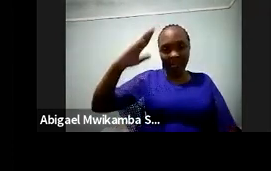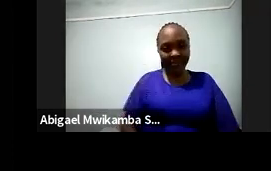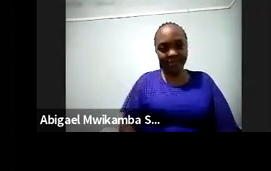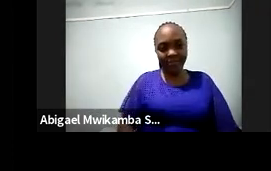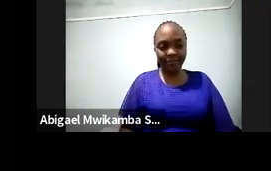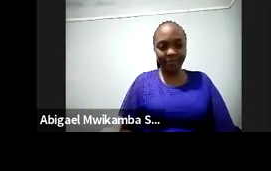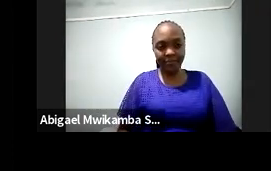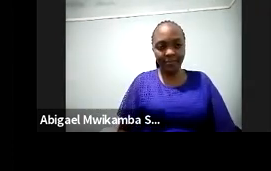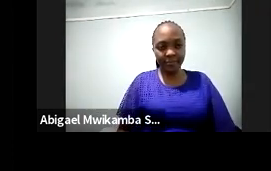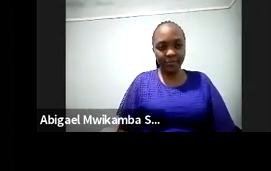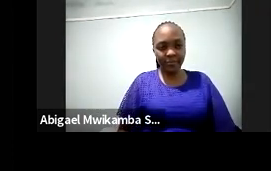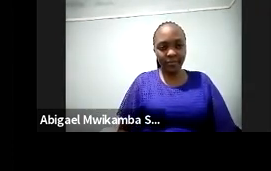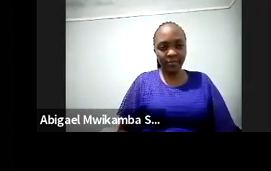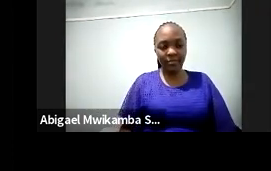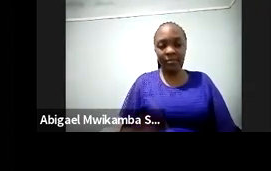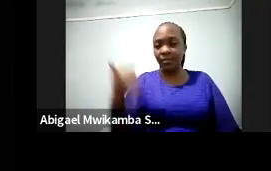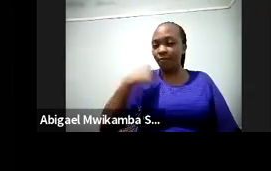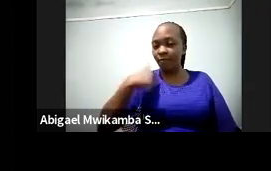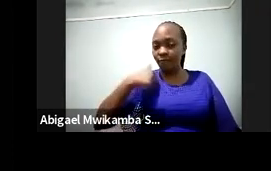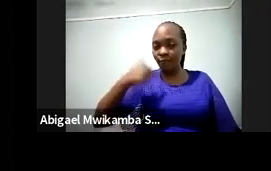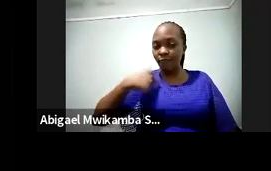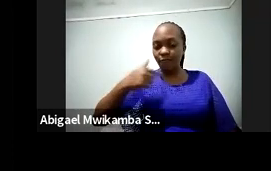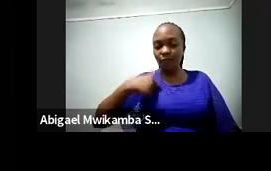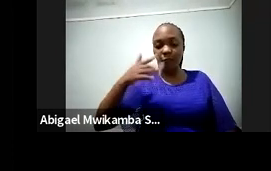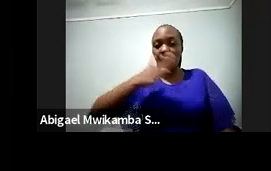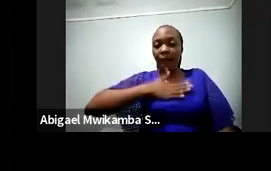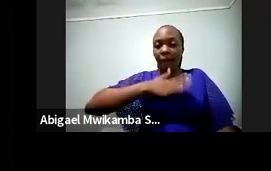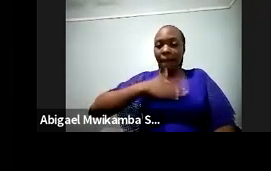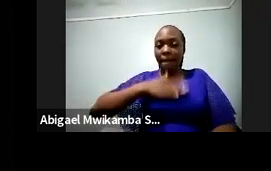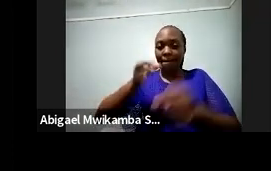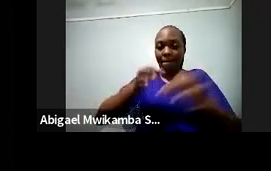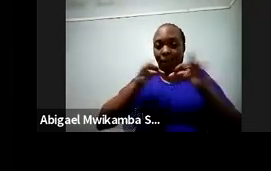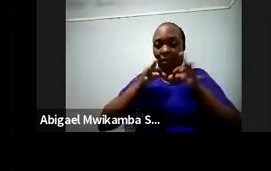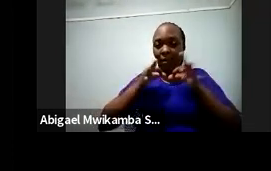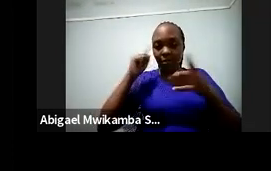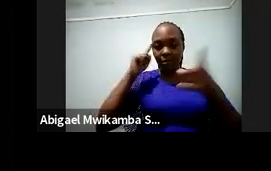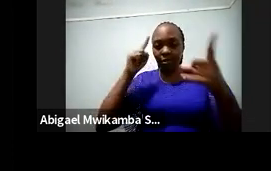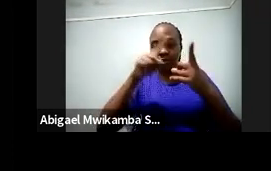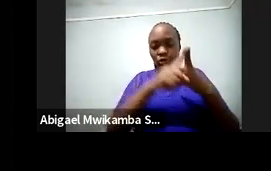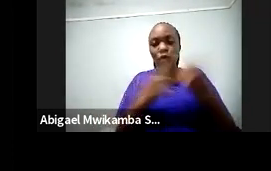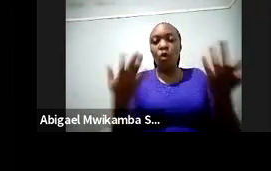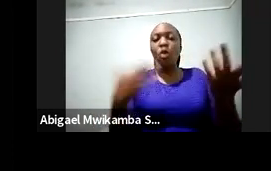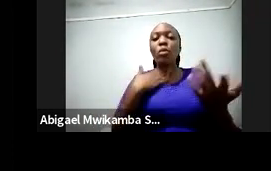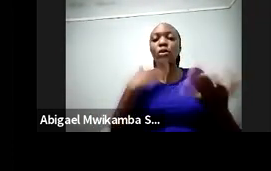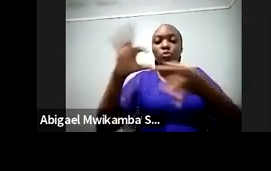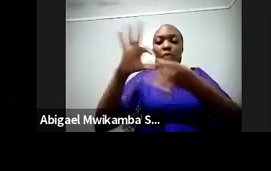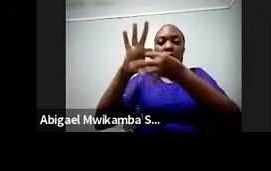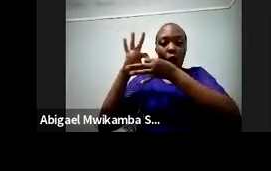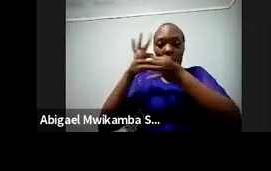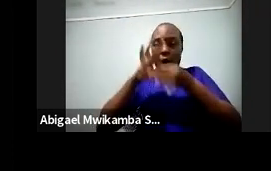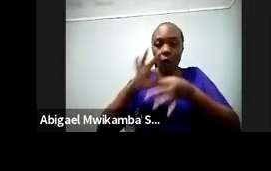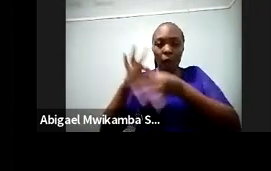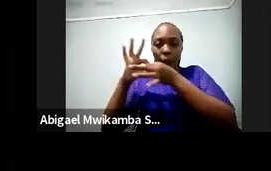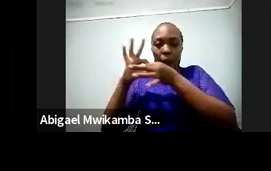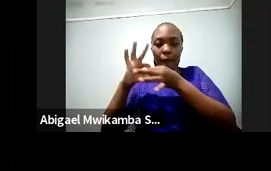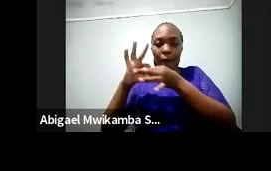Hello. For me, my financial goal is to become a corporate trader. You know, the one